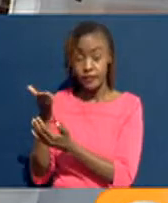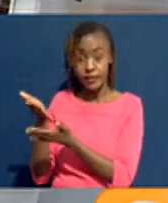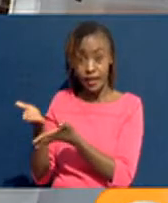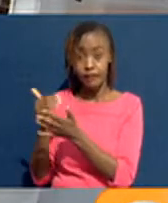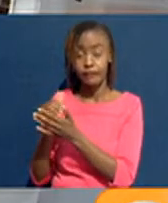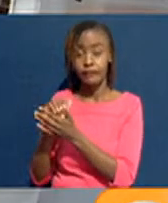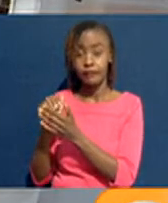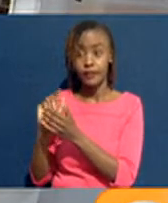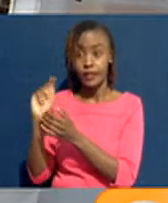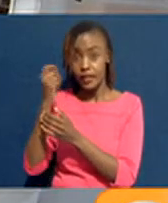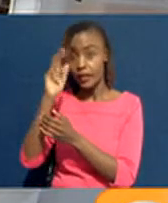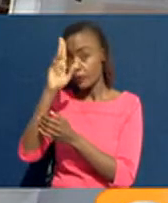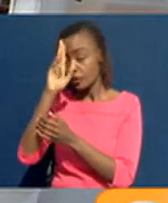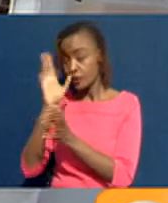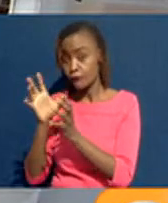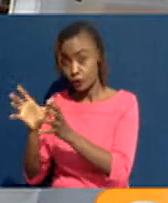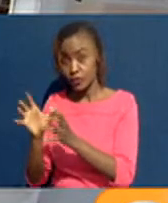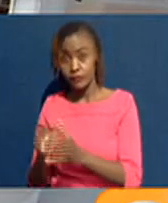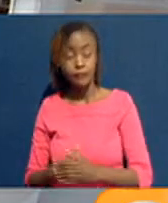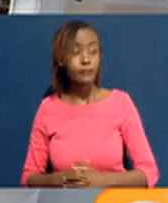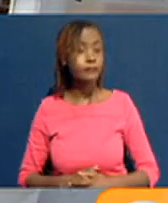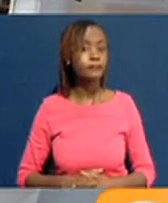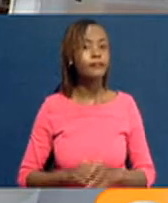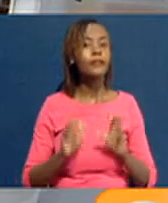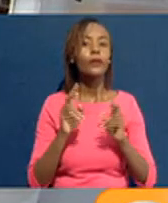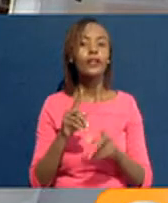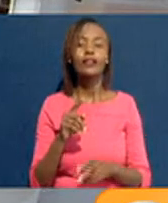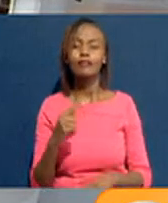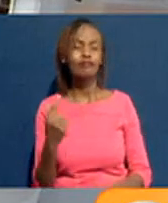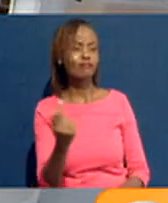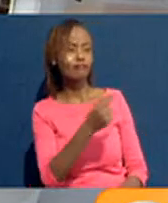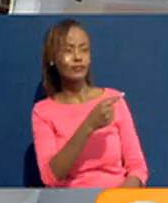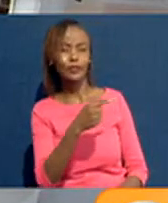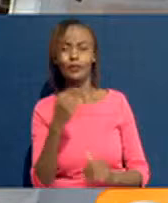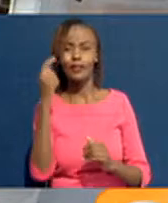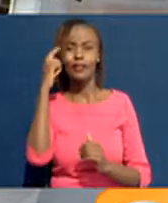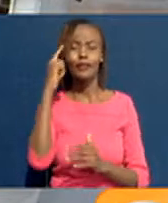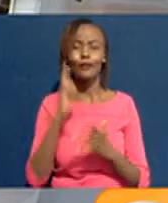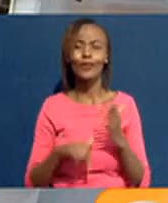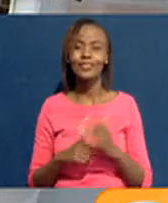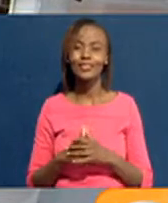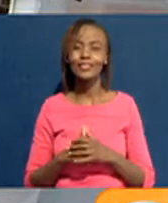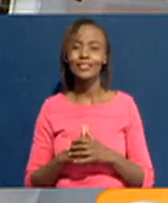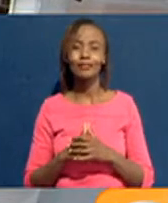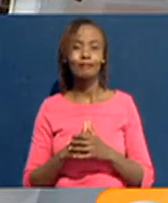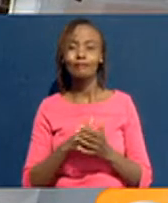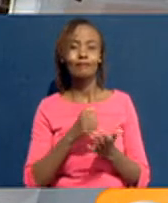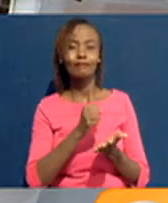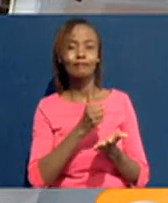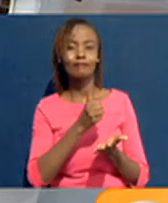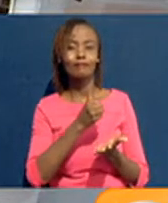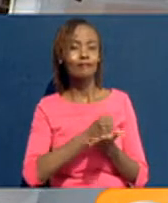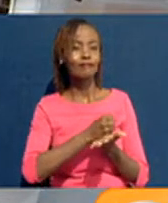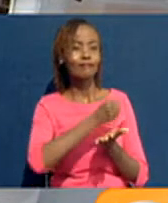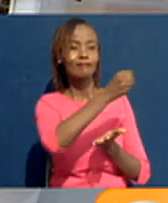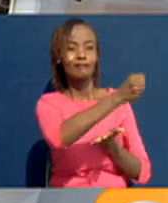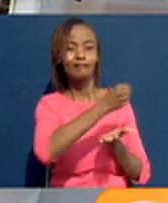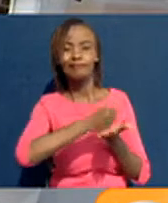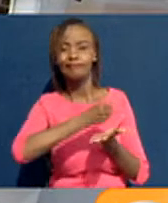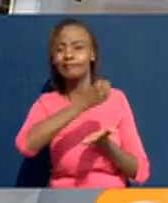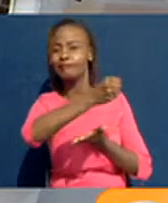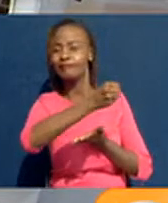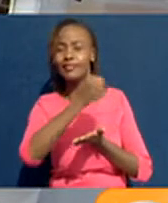Kenya Police Force. Okay. What do you make of that, deploying police officers? Of course, at the moment, according to the Economic Survey of 2023, we have